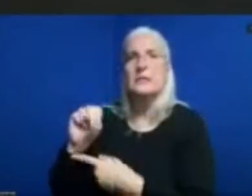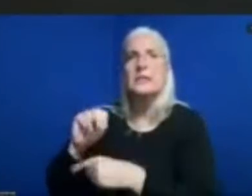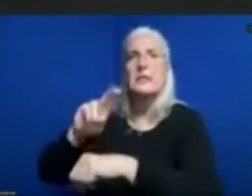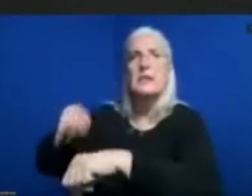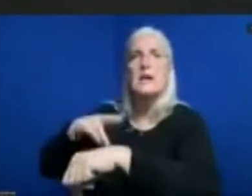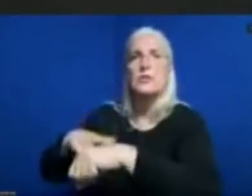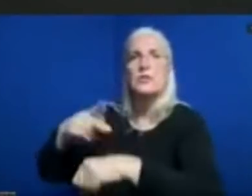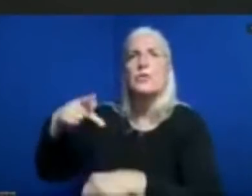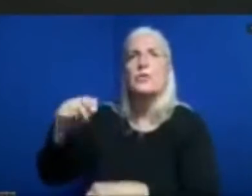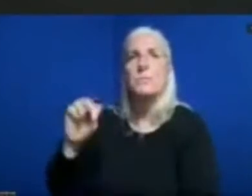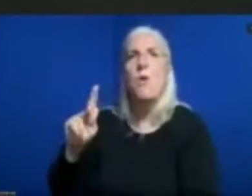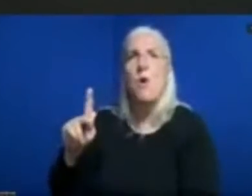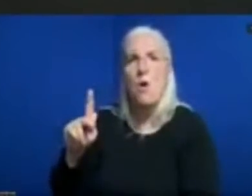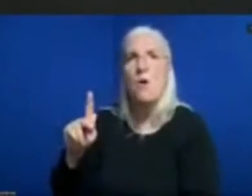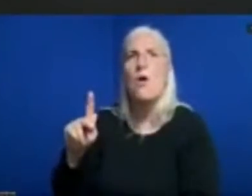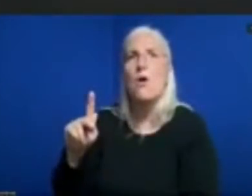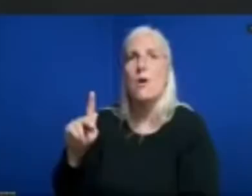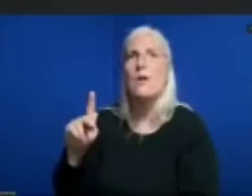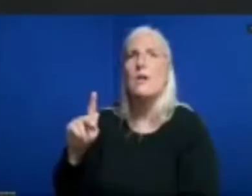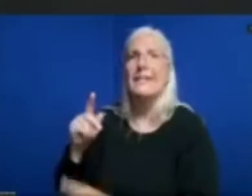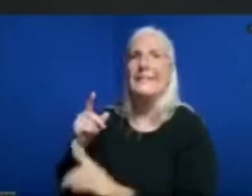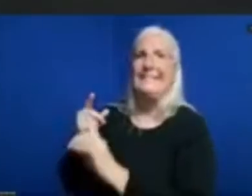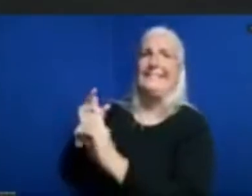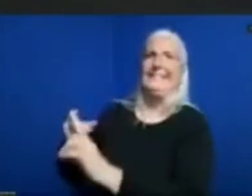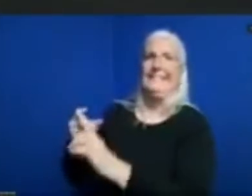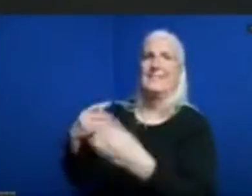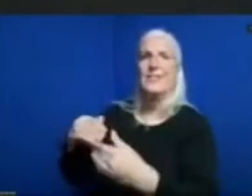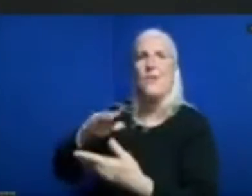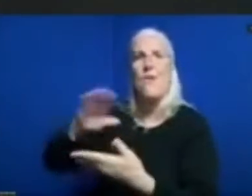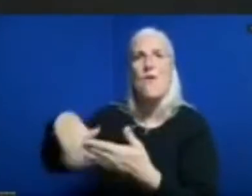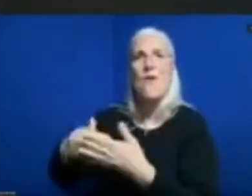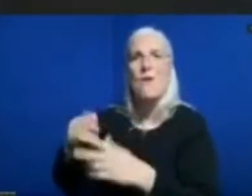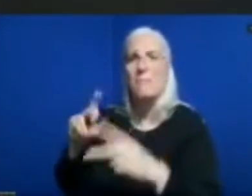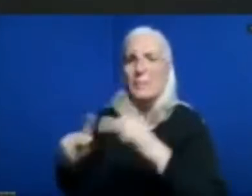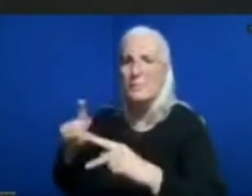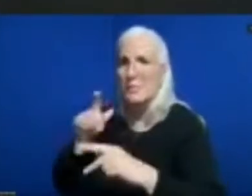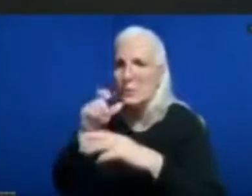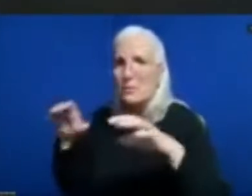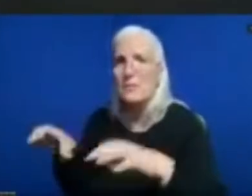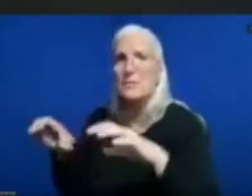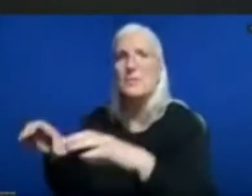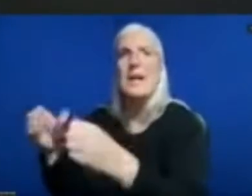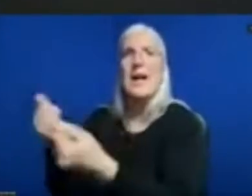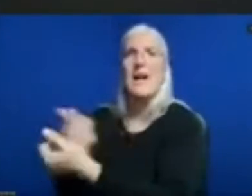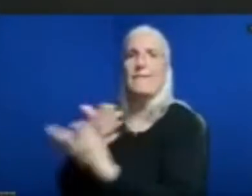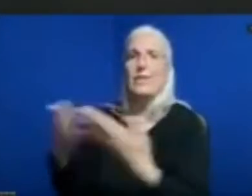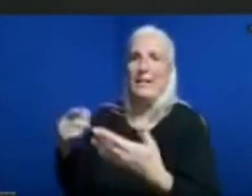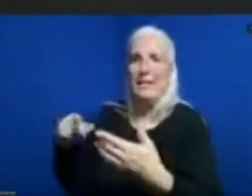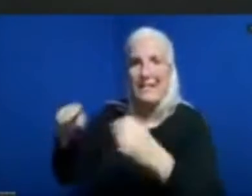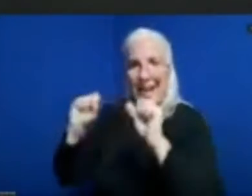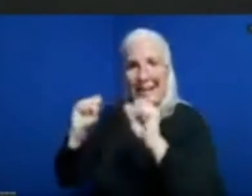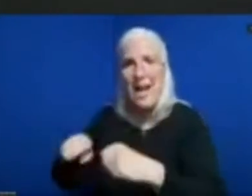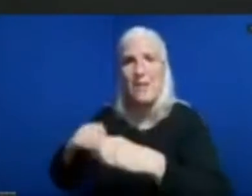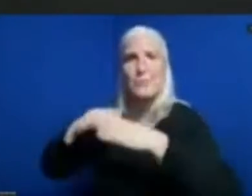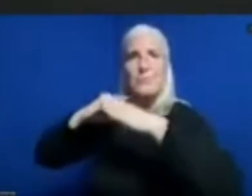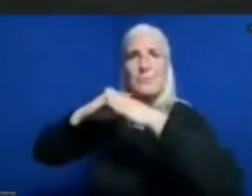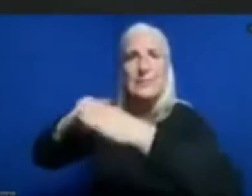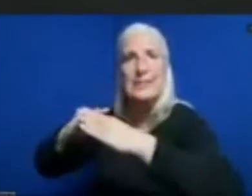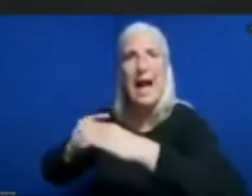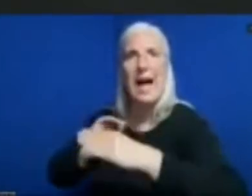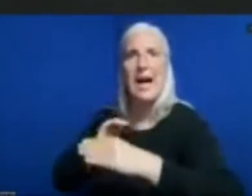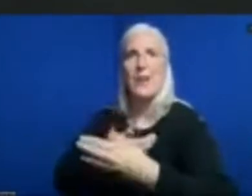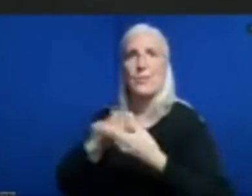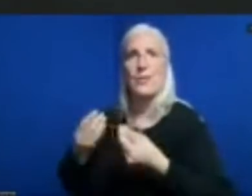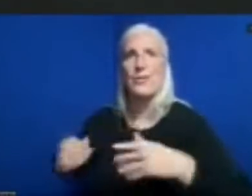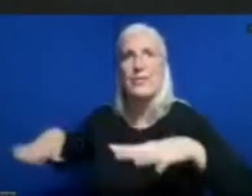area, and we're doing everything we can to protect the values that are there that make it special to everyone. We're made sure to protect the visitor center and are